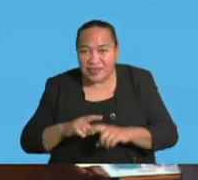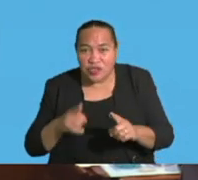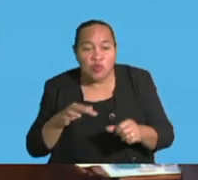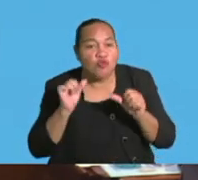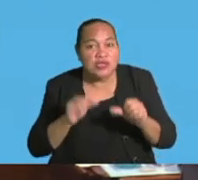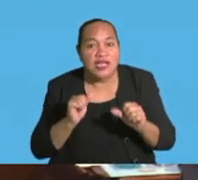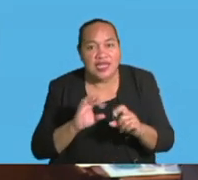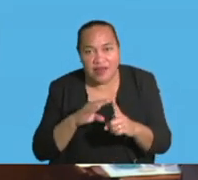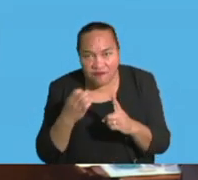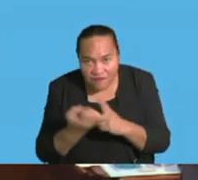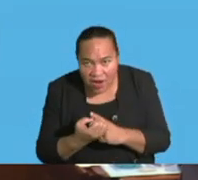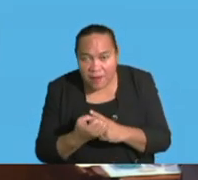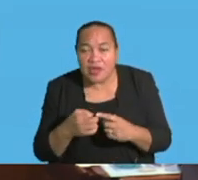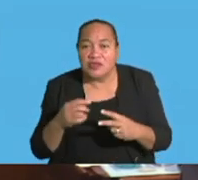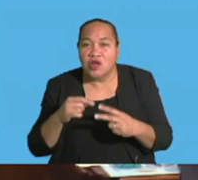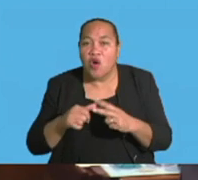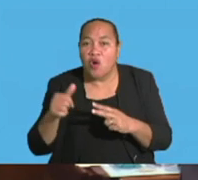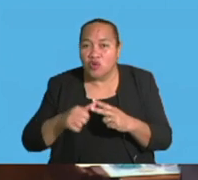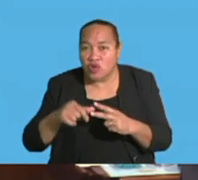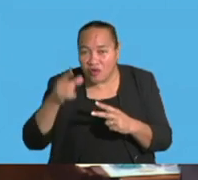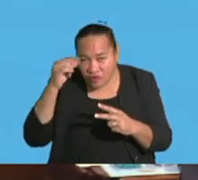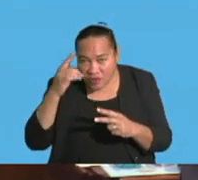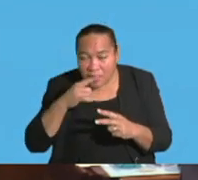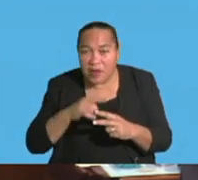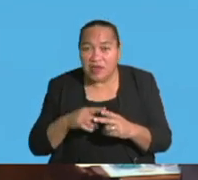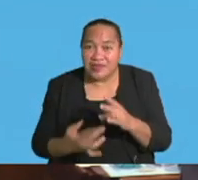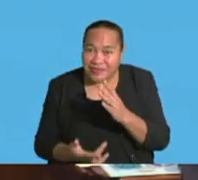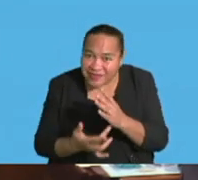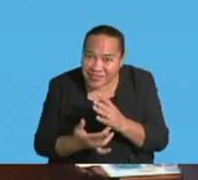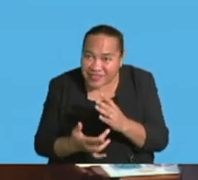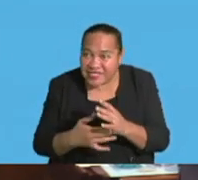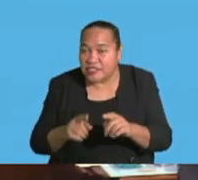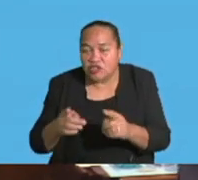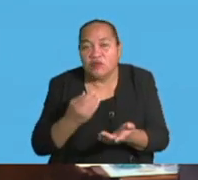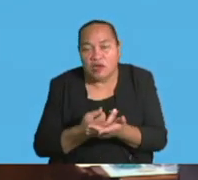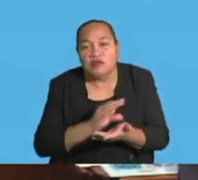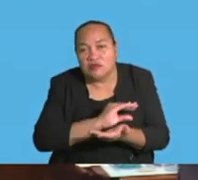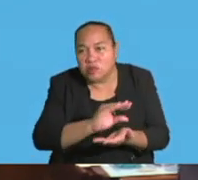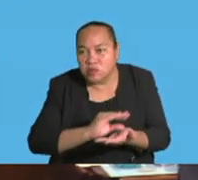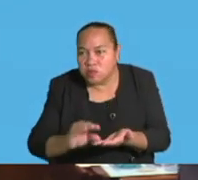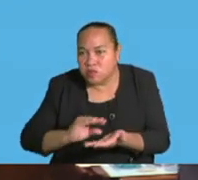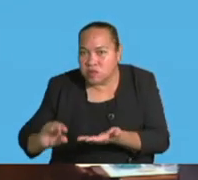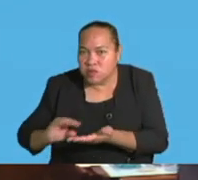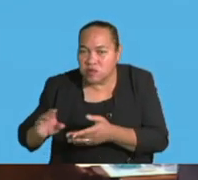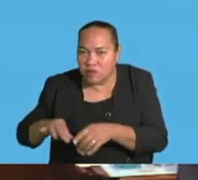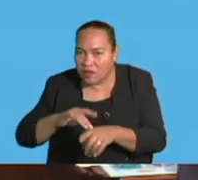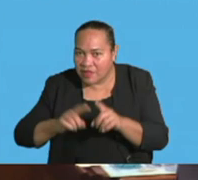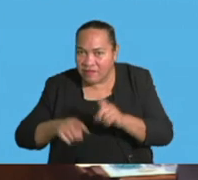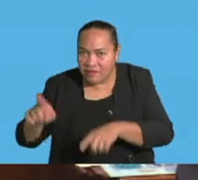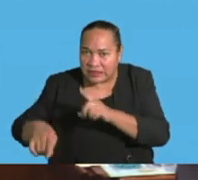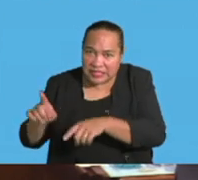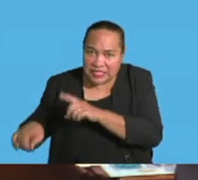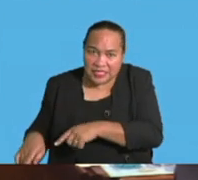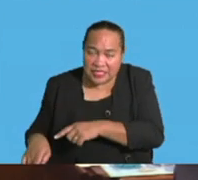environment, empowering young Fijians, spurring technology and innovation, and building certainty in an uncertain world.